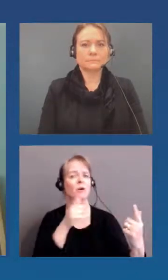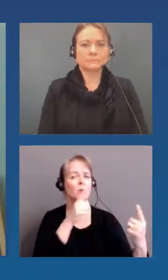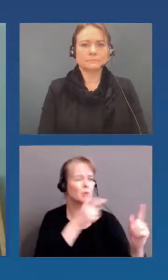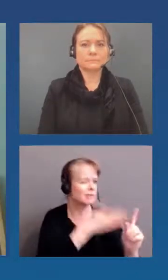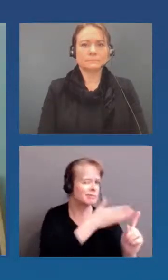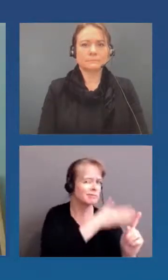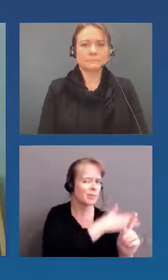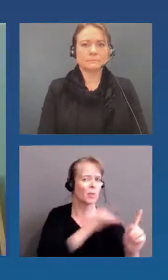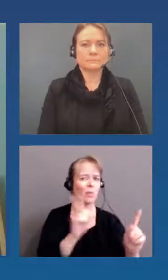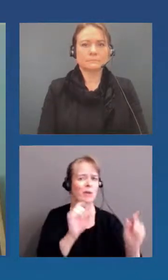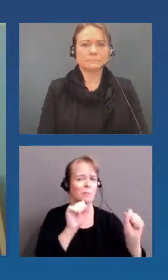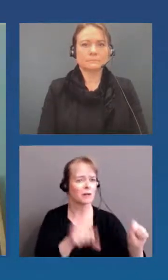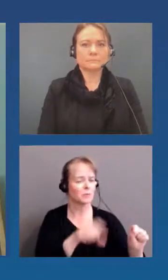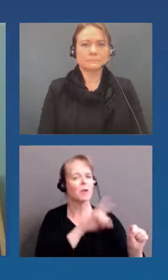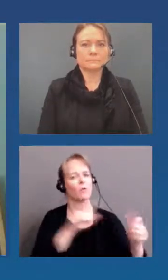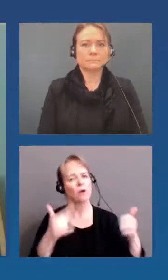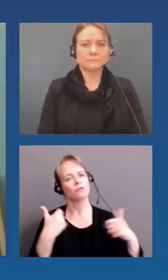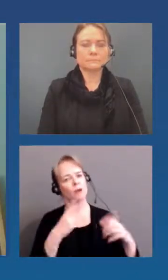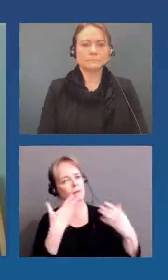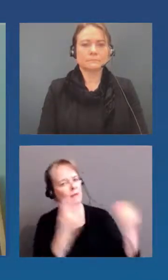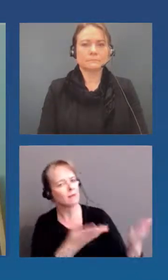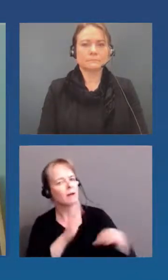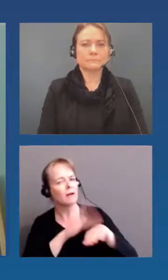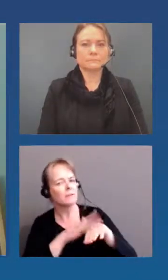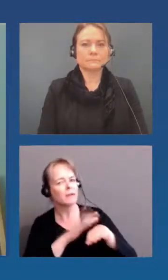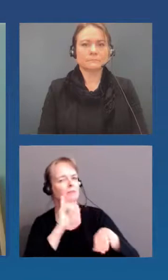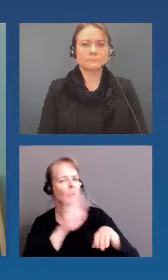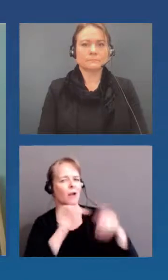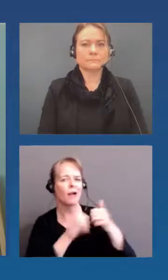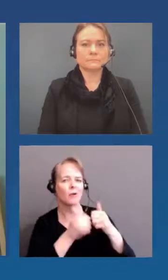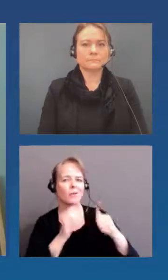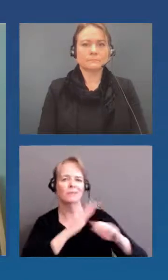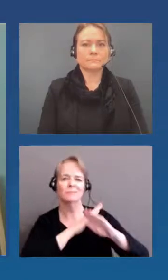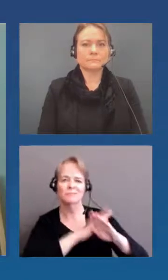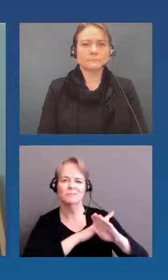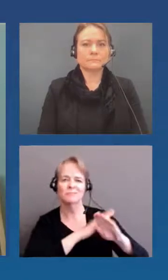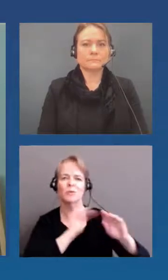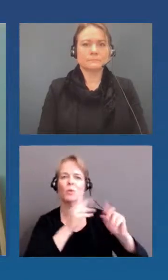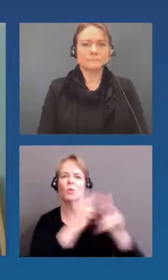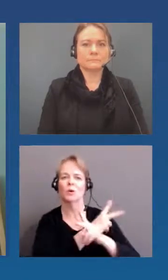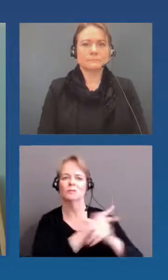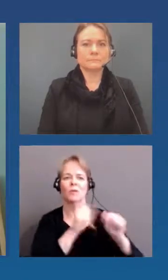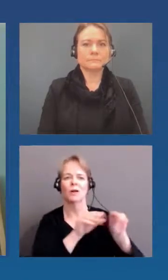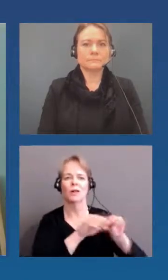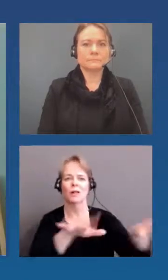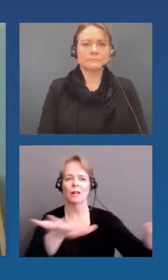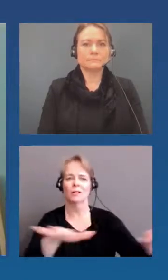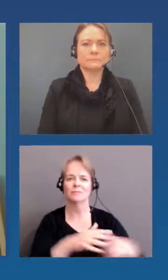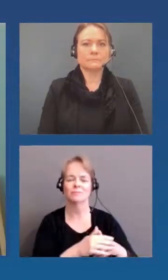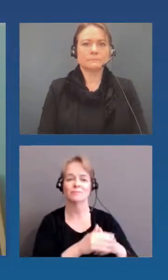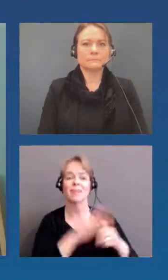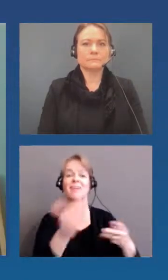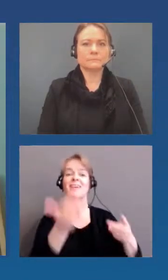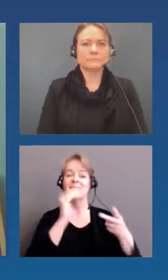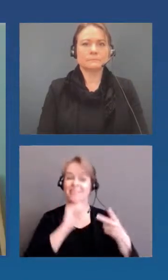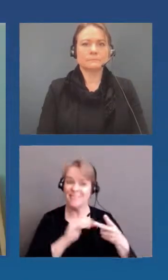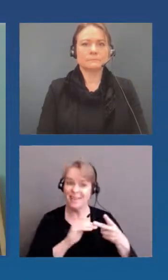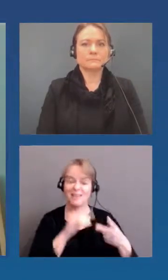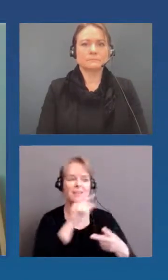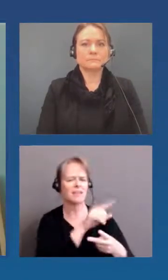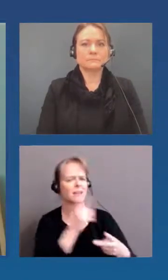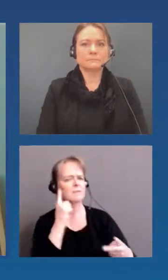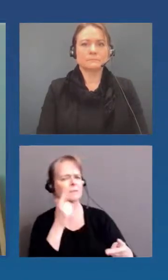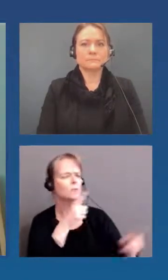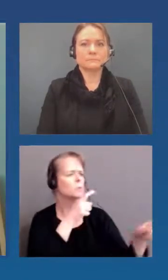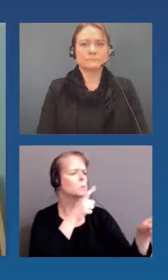any further spread of infection. The next step is to notify residents who are deemed to be a high-risk close contact